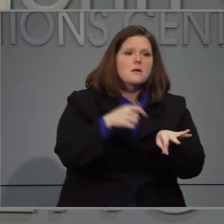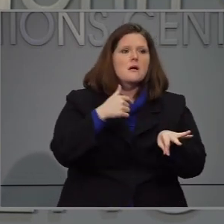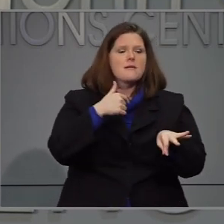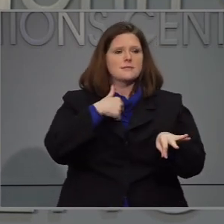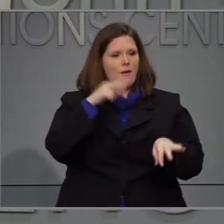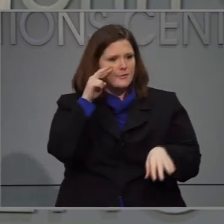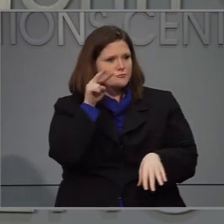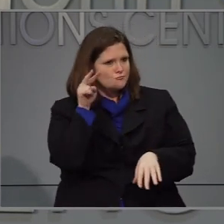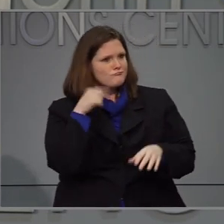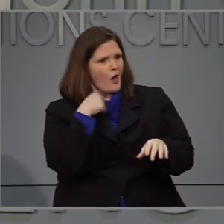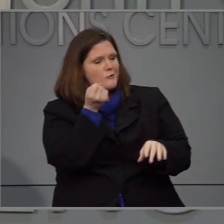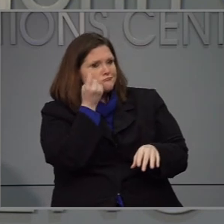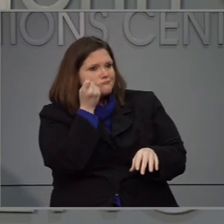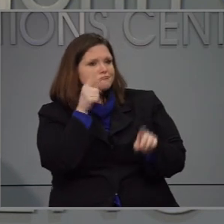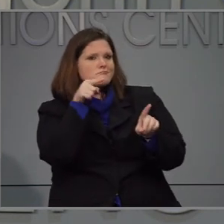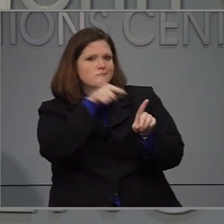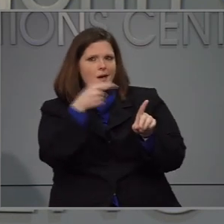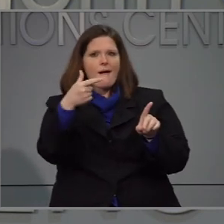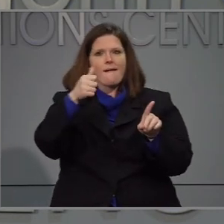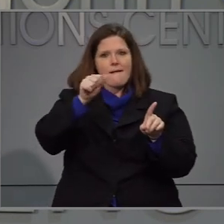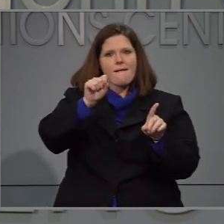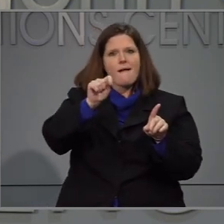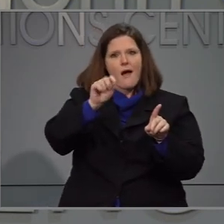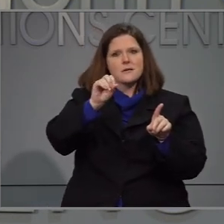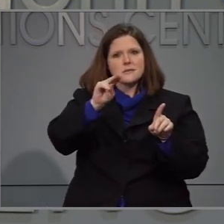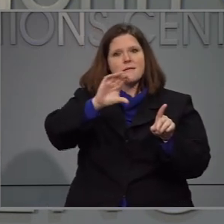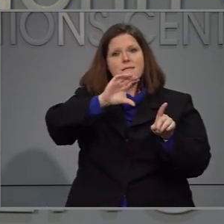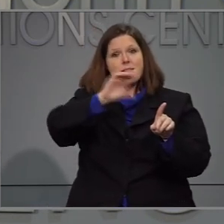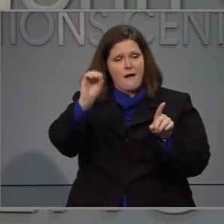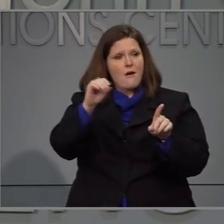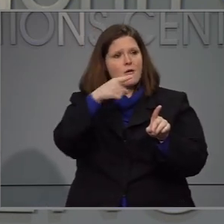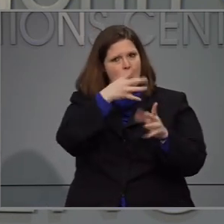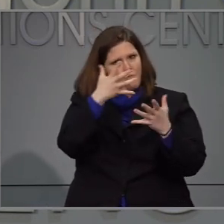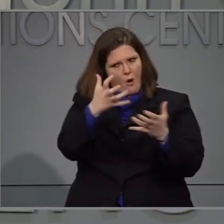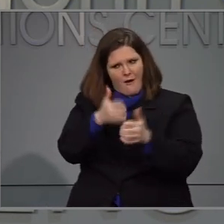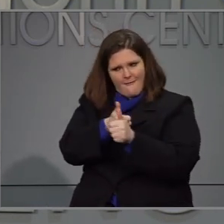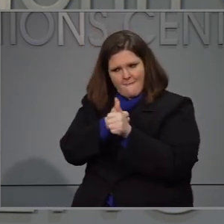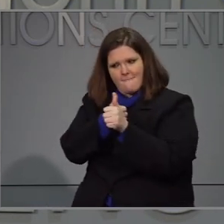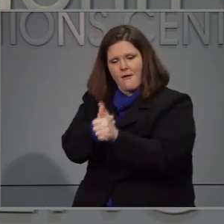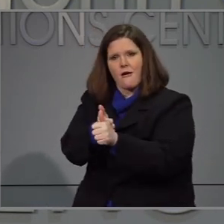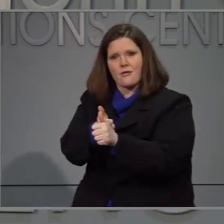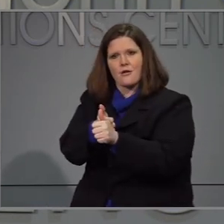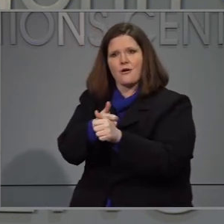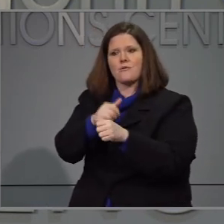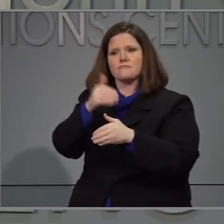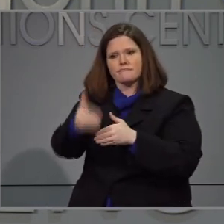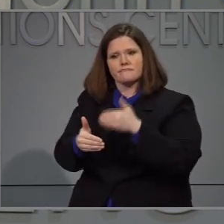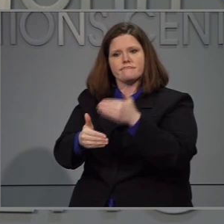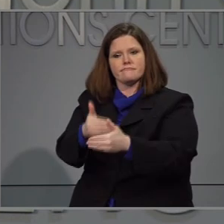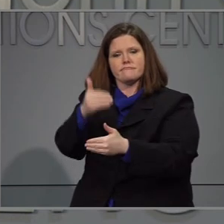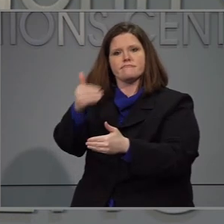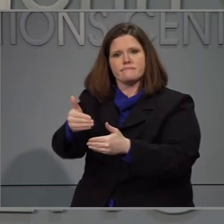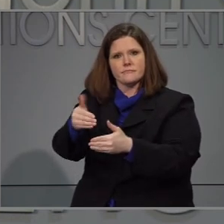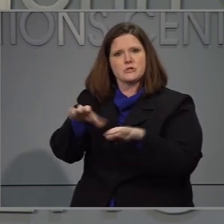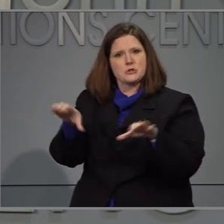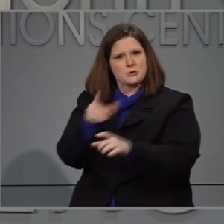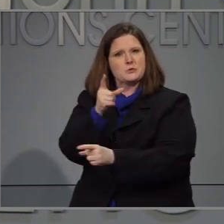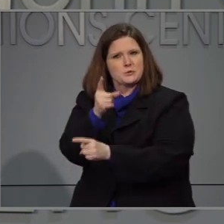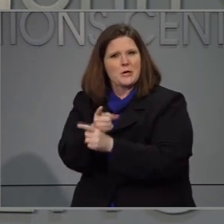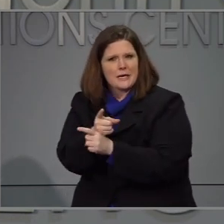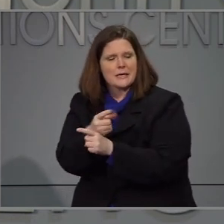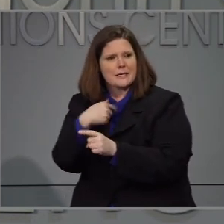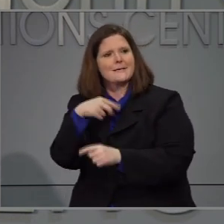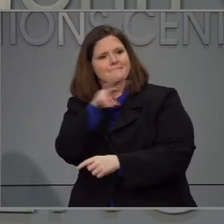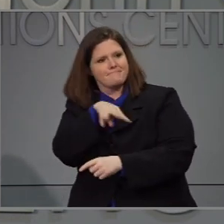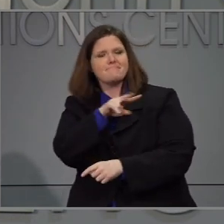they want to continue to abide by the order and do the right thing. I think if we continue to